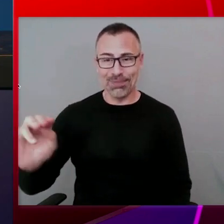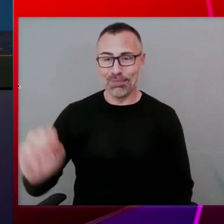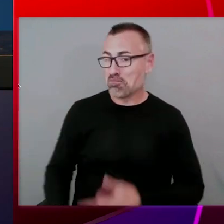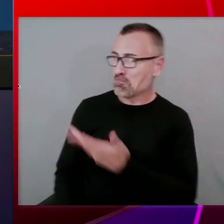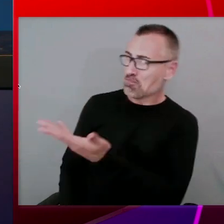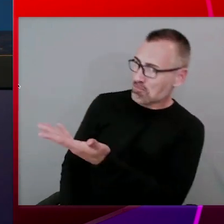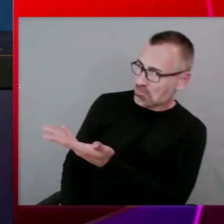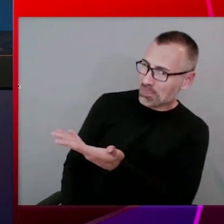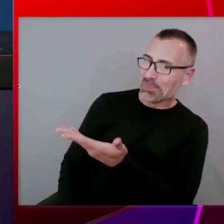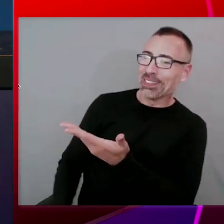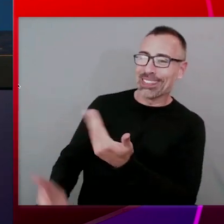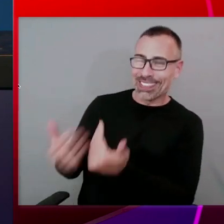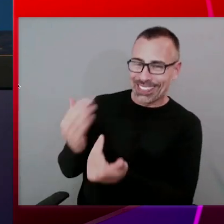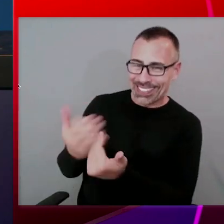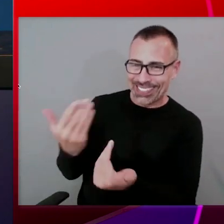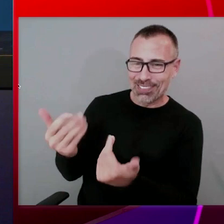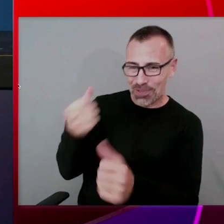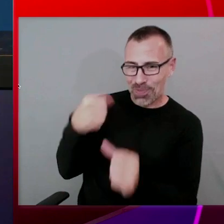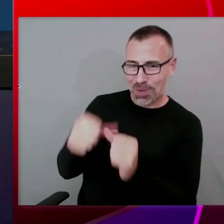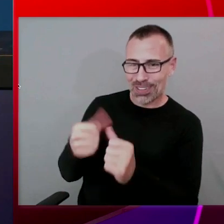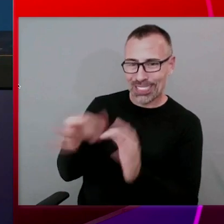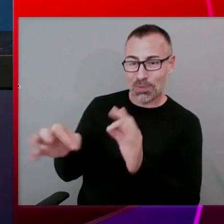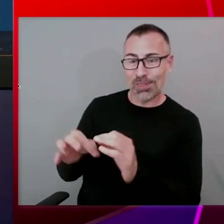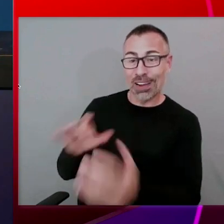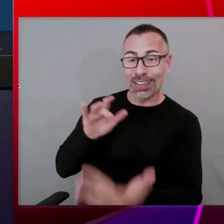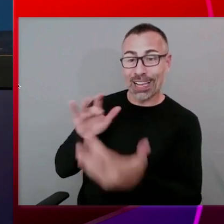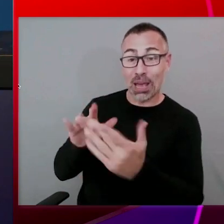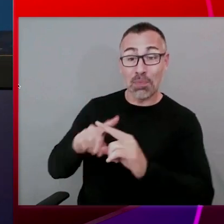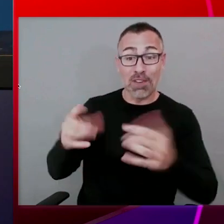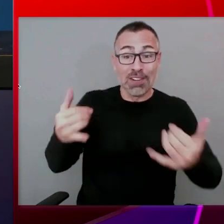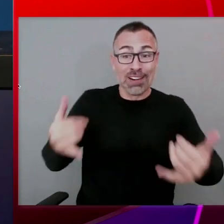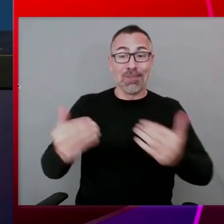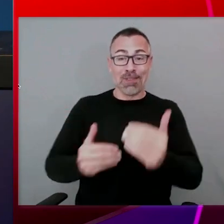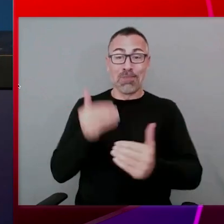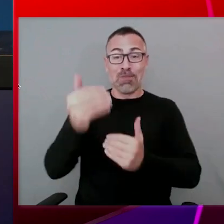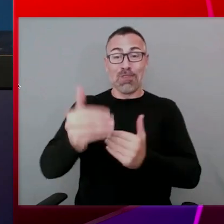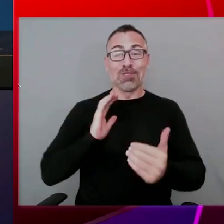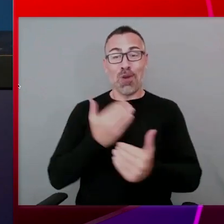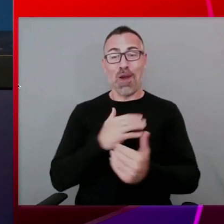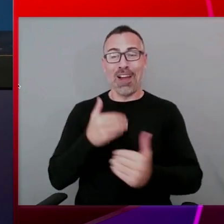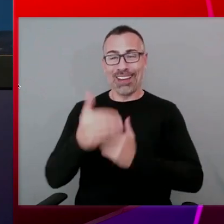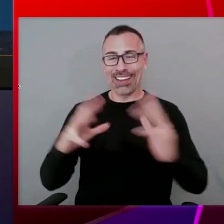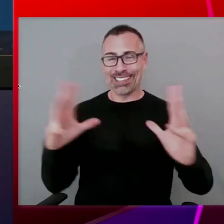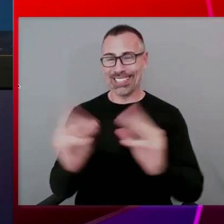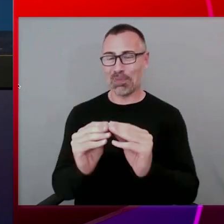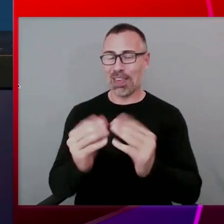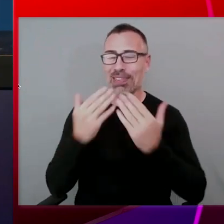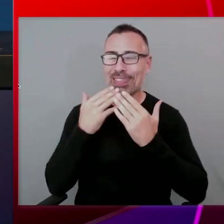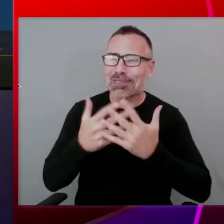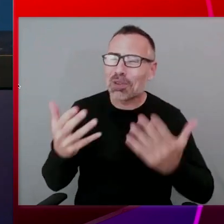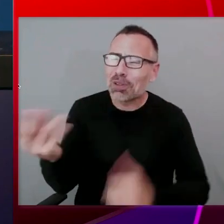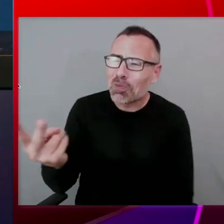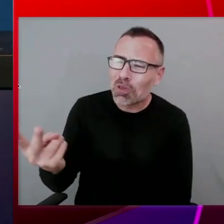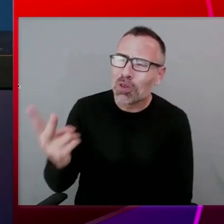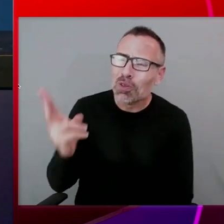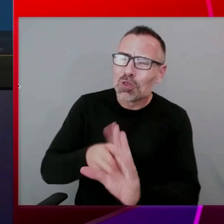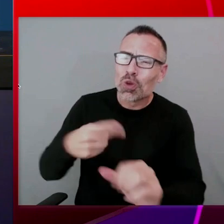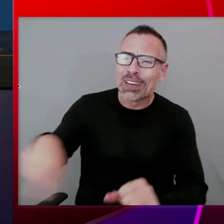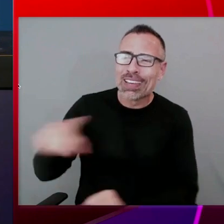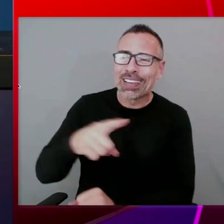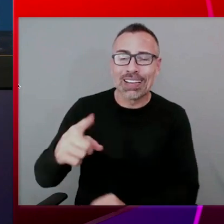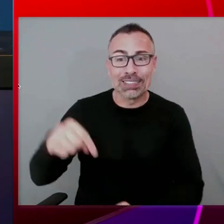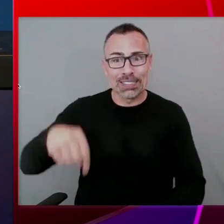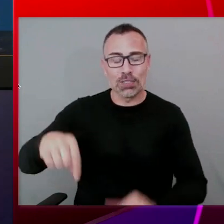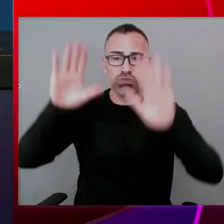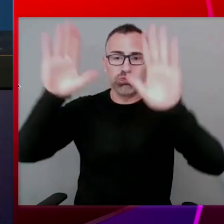remember. Reach out. But for now, we have to move on to our next segment. Thank you so much, both of you, for being here. And